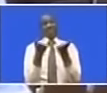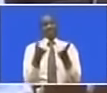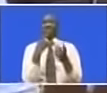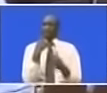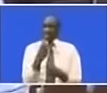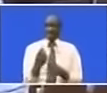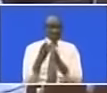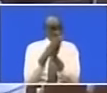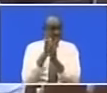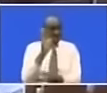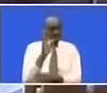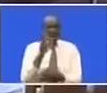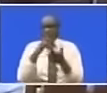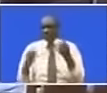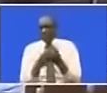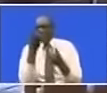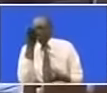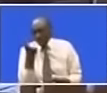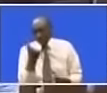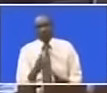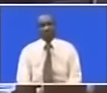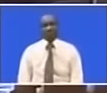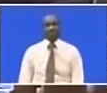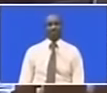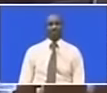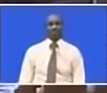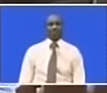gives us an update on what took place there today.